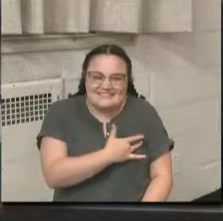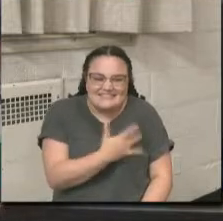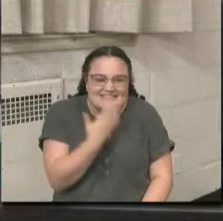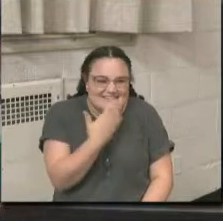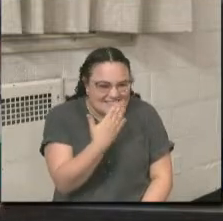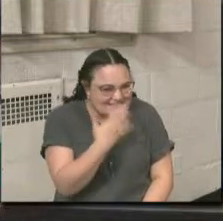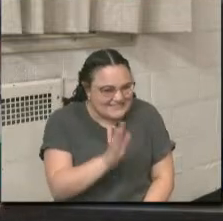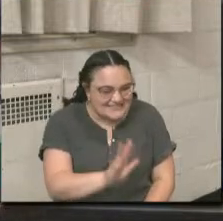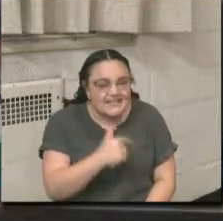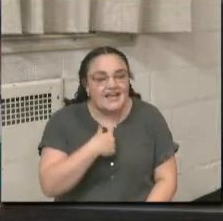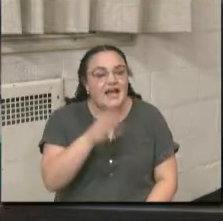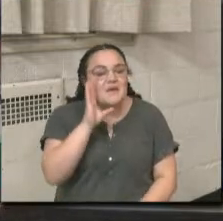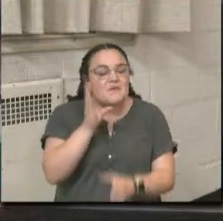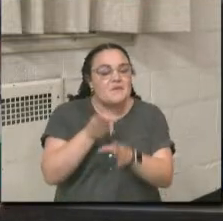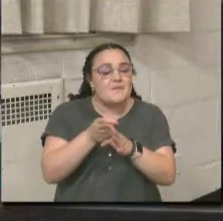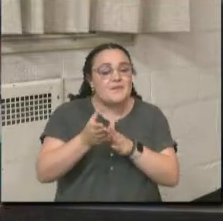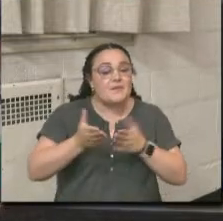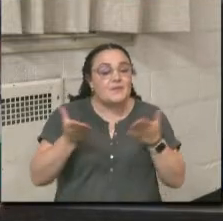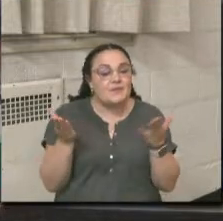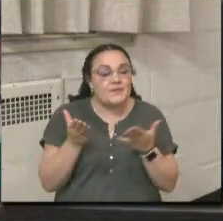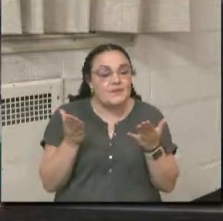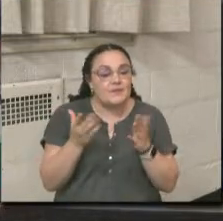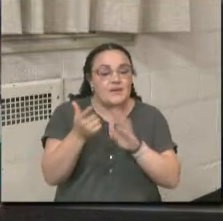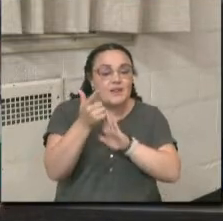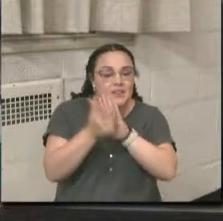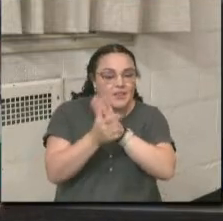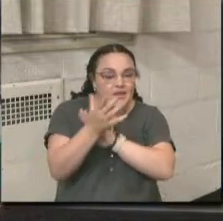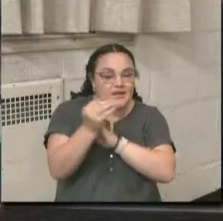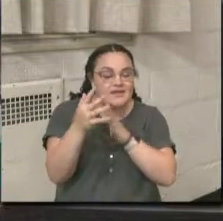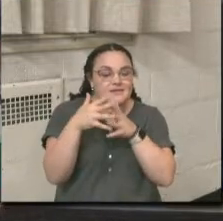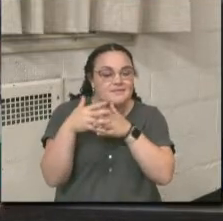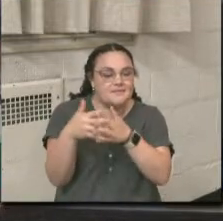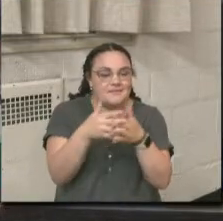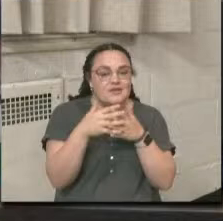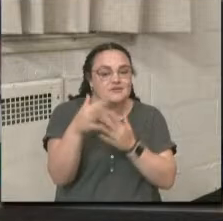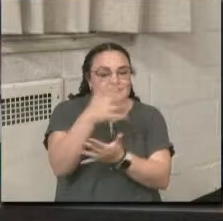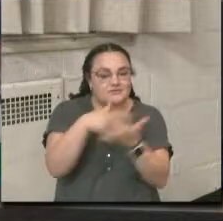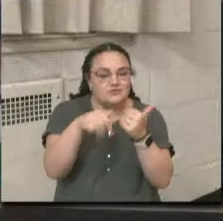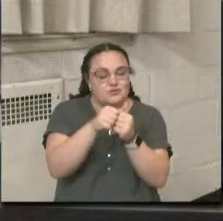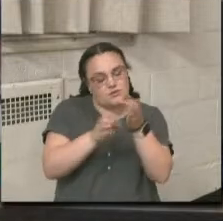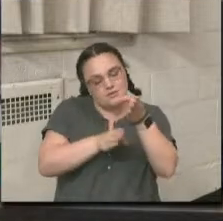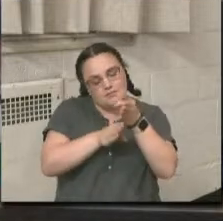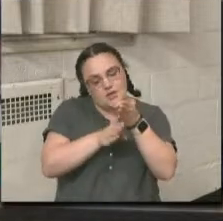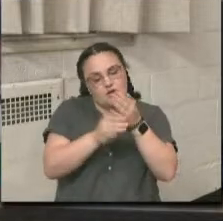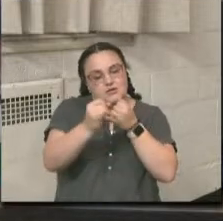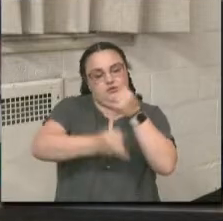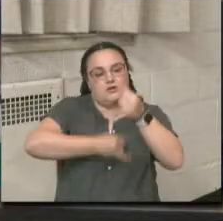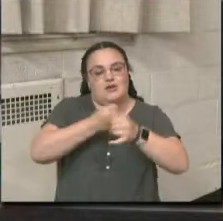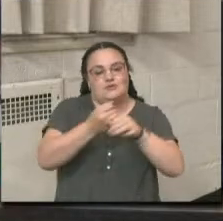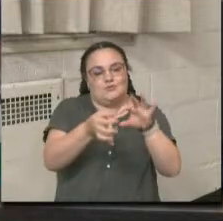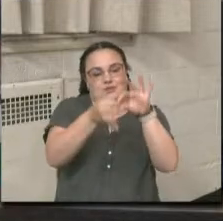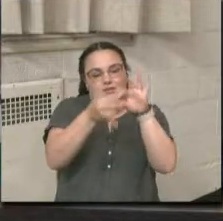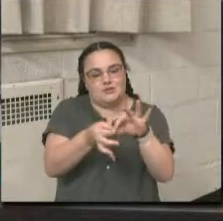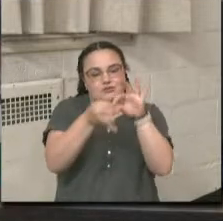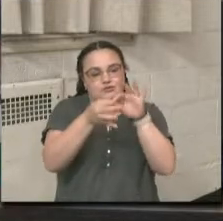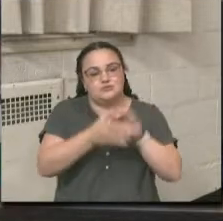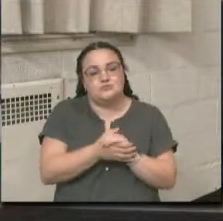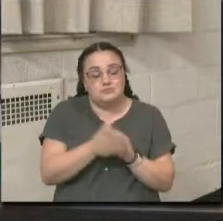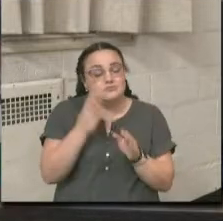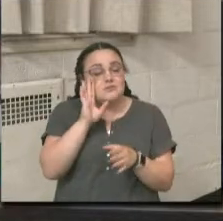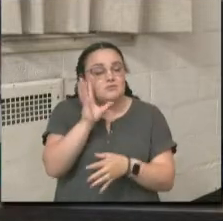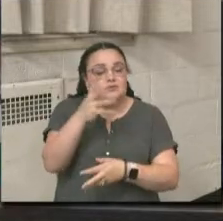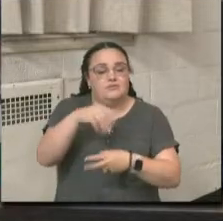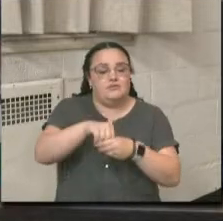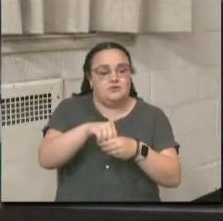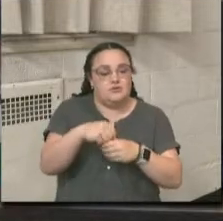Thank you. I'll be majoring in Law and American Civilization with a minor in International Relations. I'll be participating